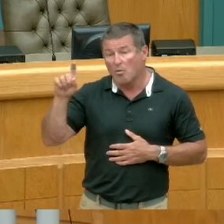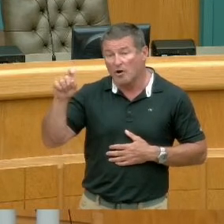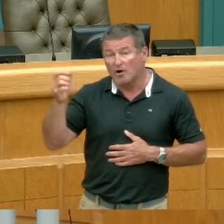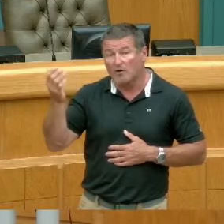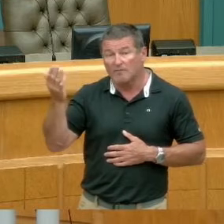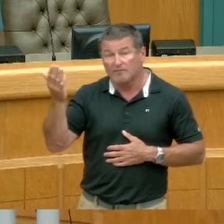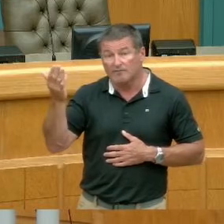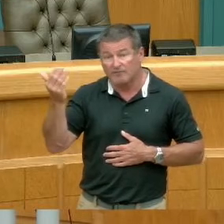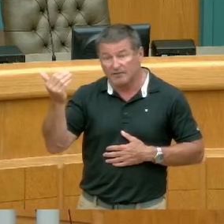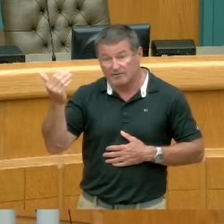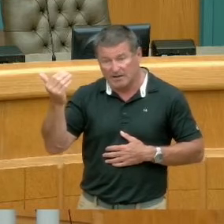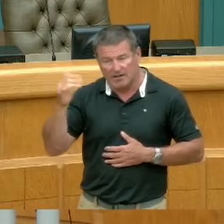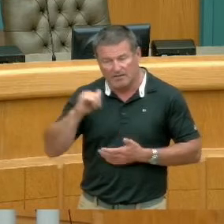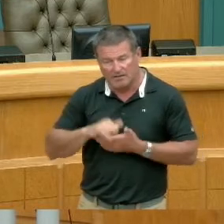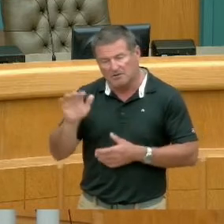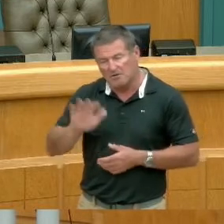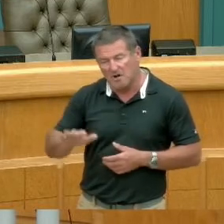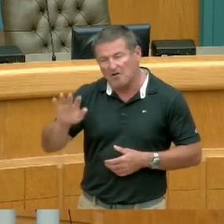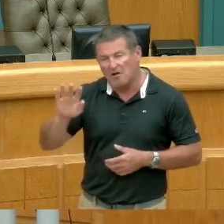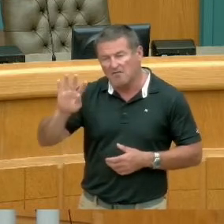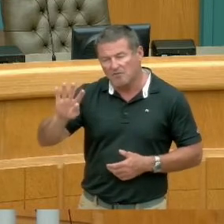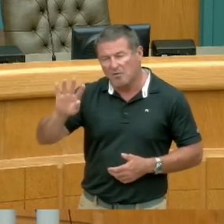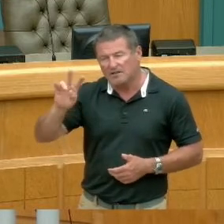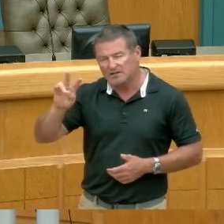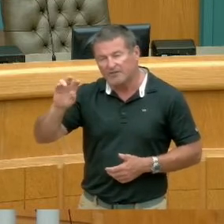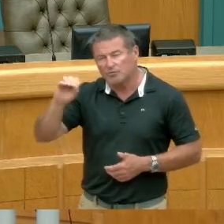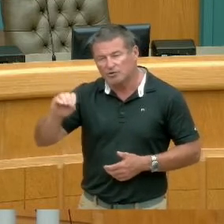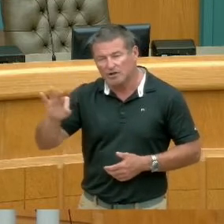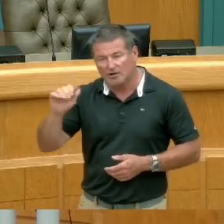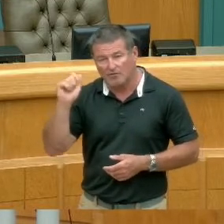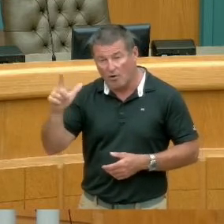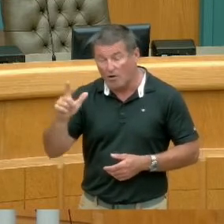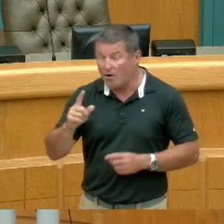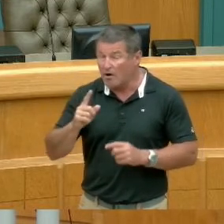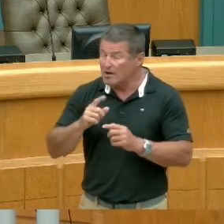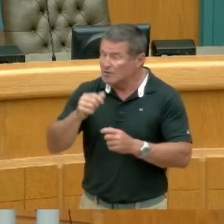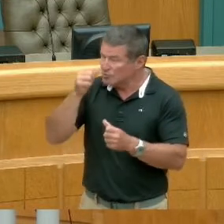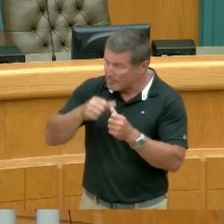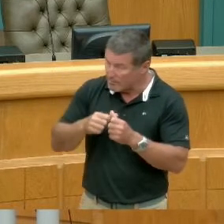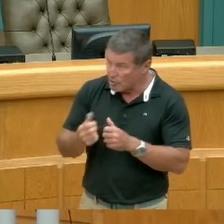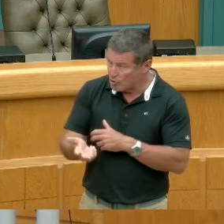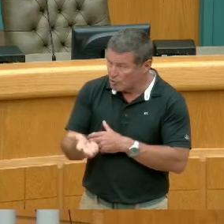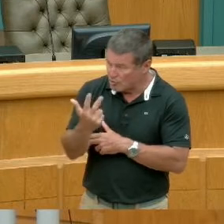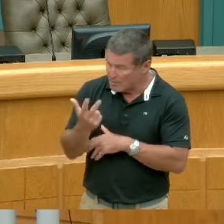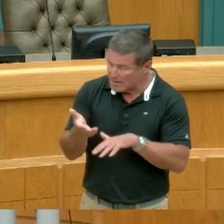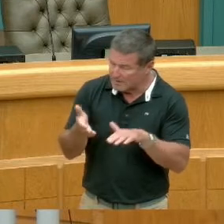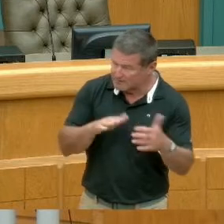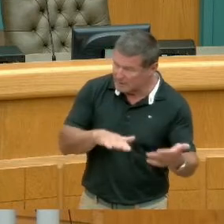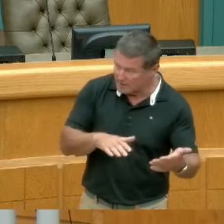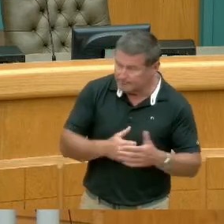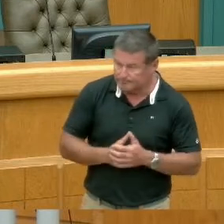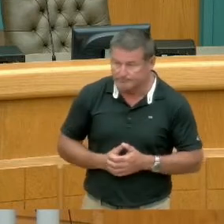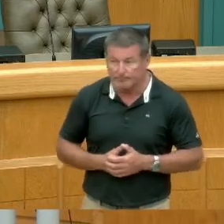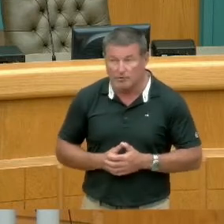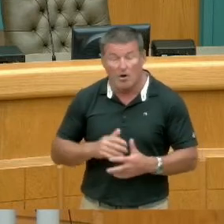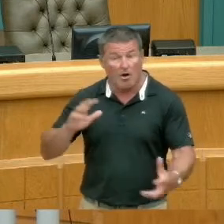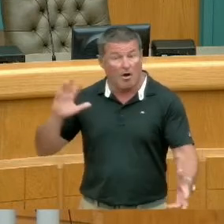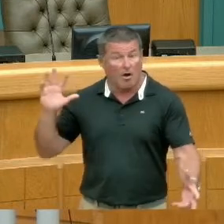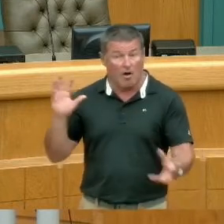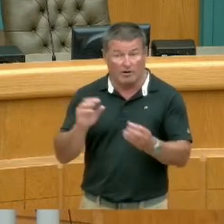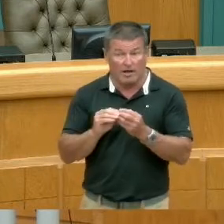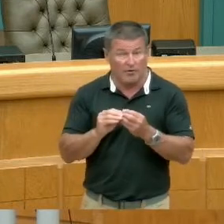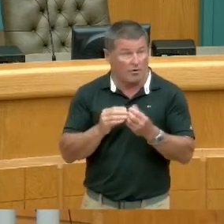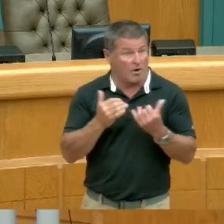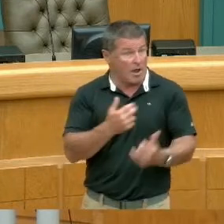47%. And we do have 3 persons that have died, and that's on the graph as well. There are a total of 5 persons